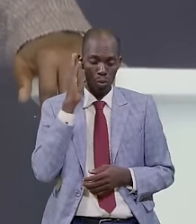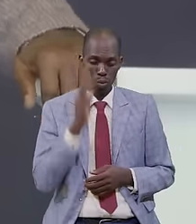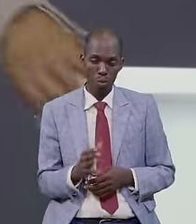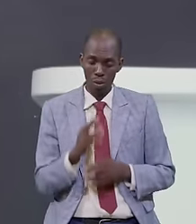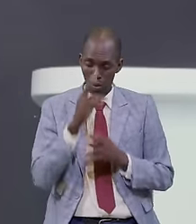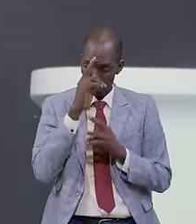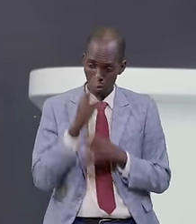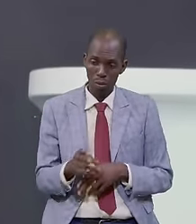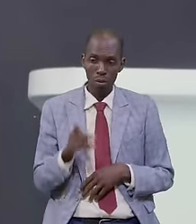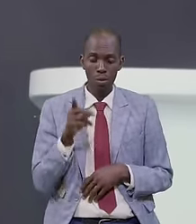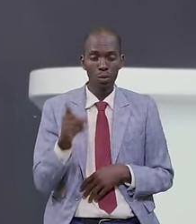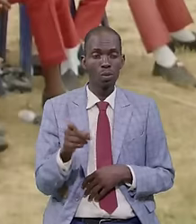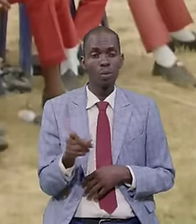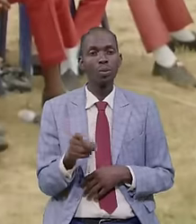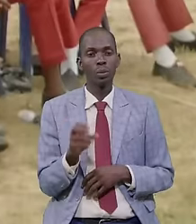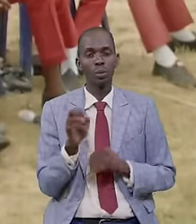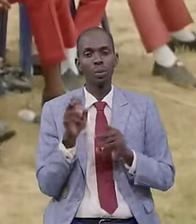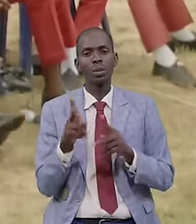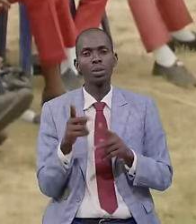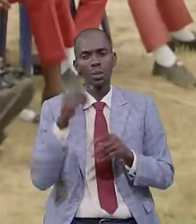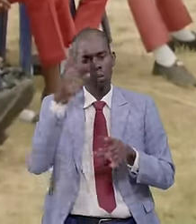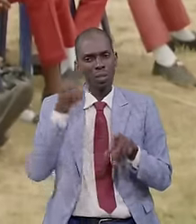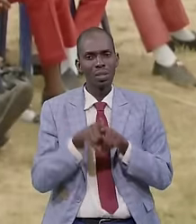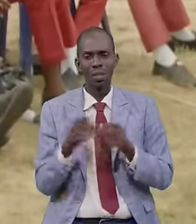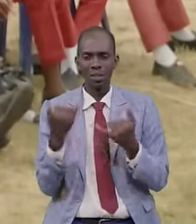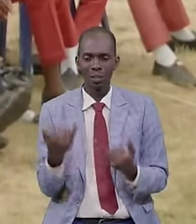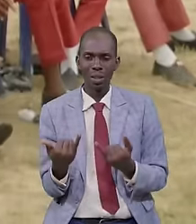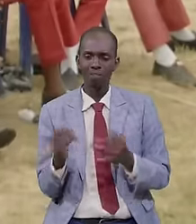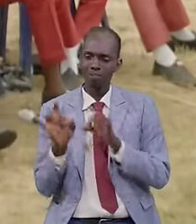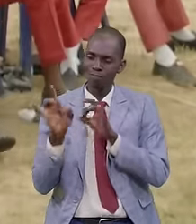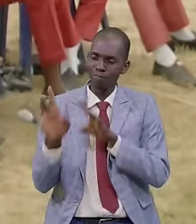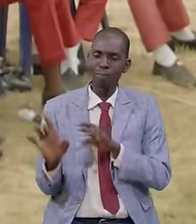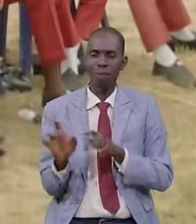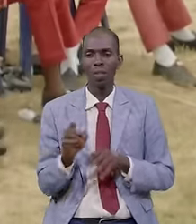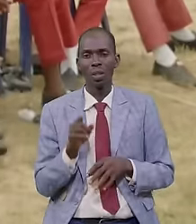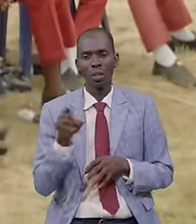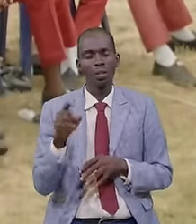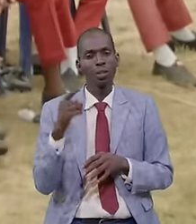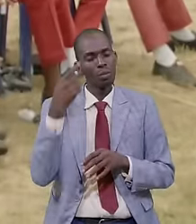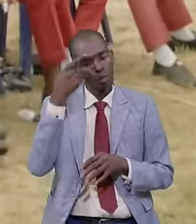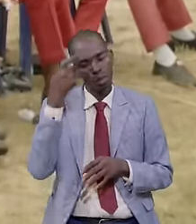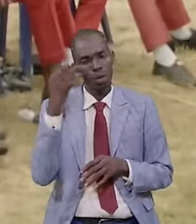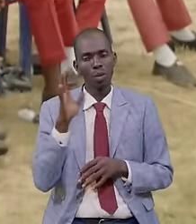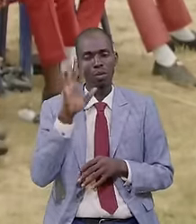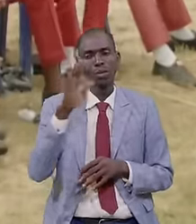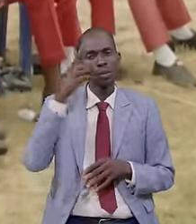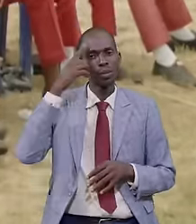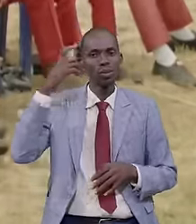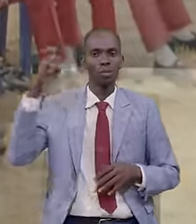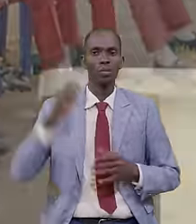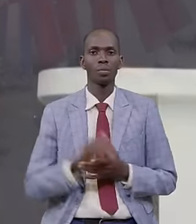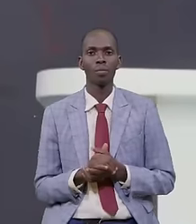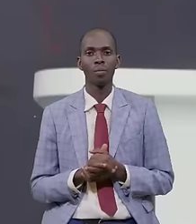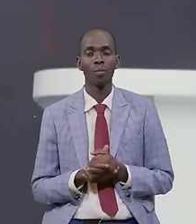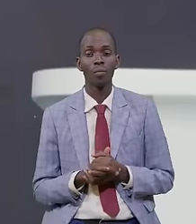for the dream. The dream makes you to survive every hatred,